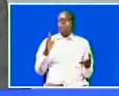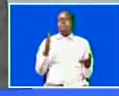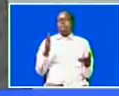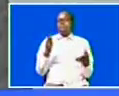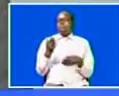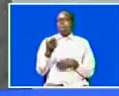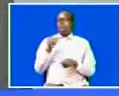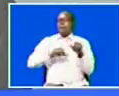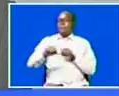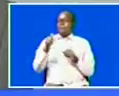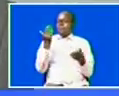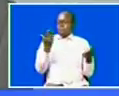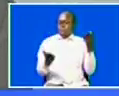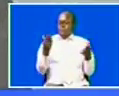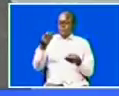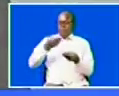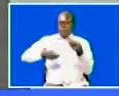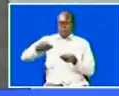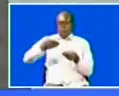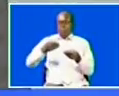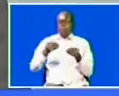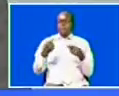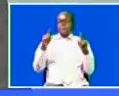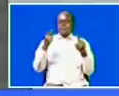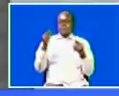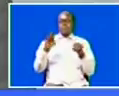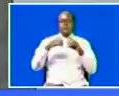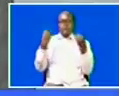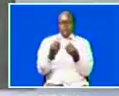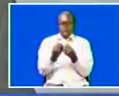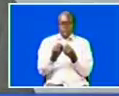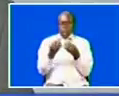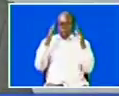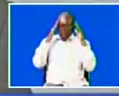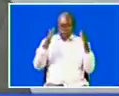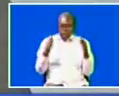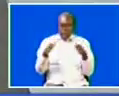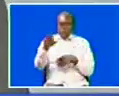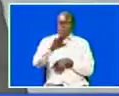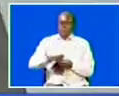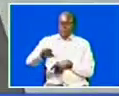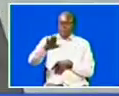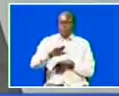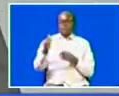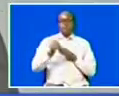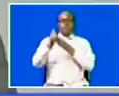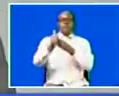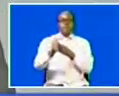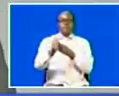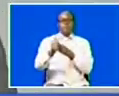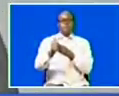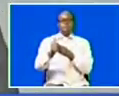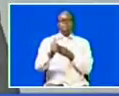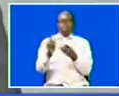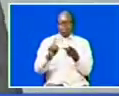way, it's about balancing the economic success of the organization, focusing on the environmental stewardship,